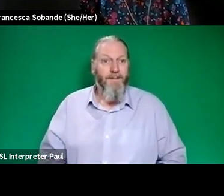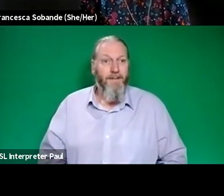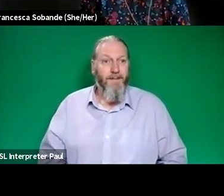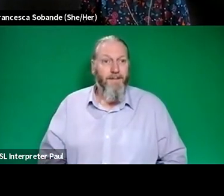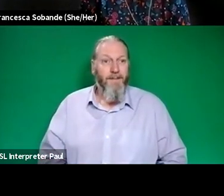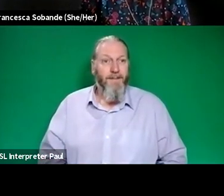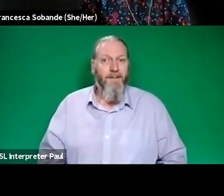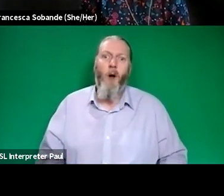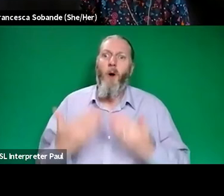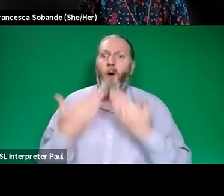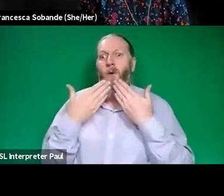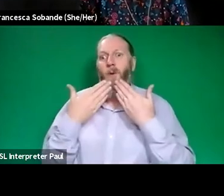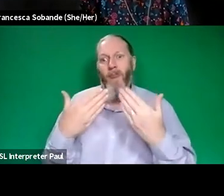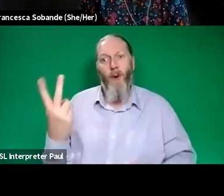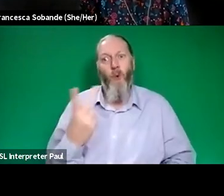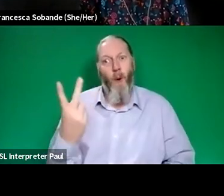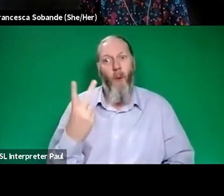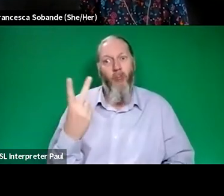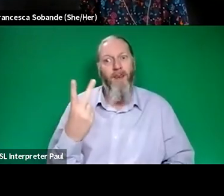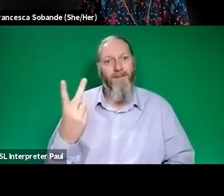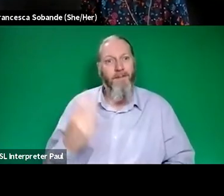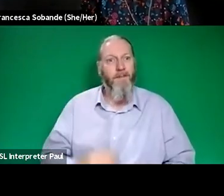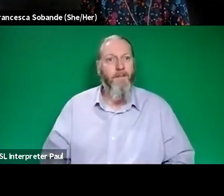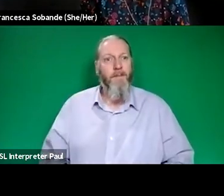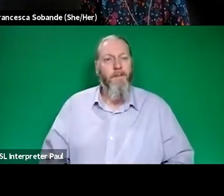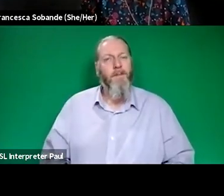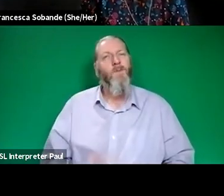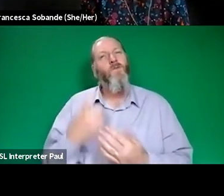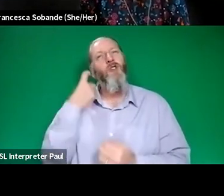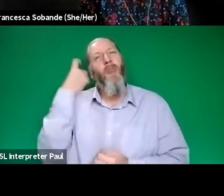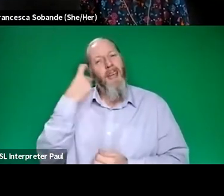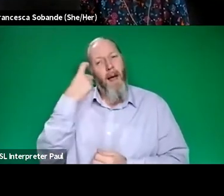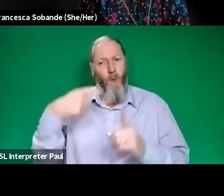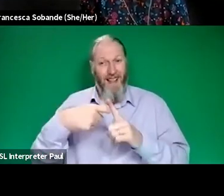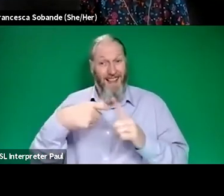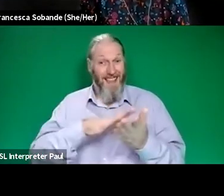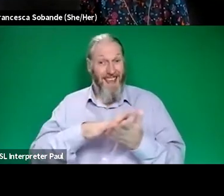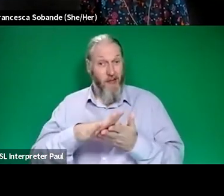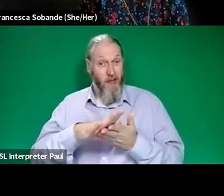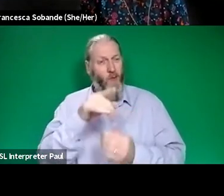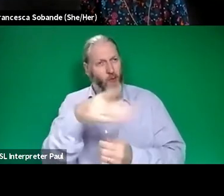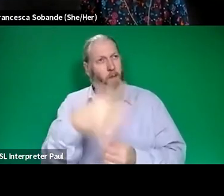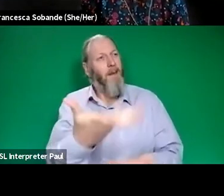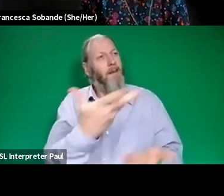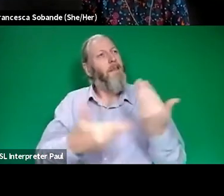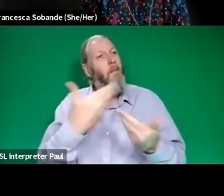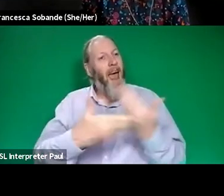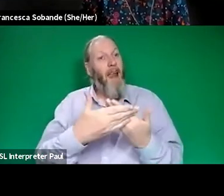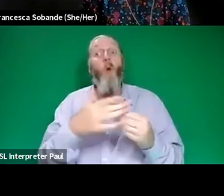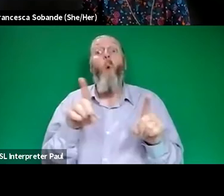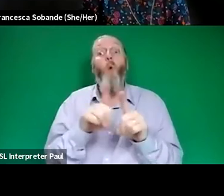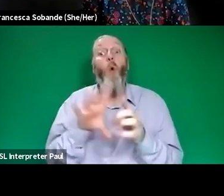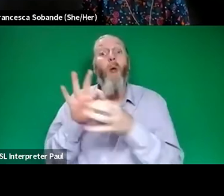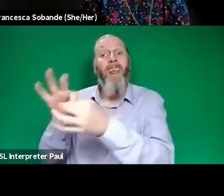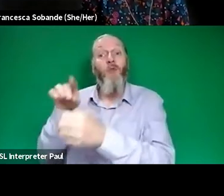Thank you both. Yeah, actually, I'm thinking through some of what you've been saying, Keith, and this sort of links into the point that Francesca made that I thought was really